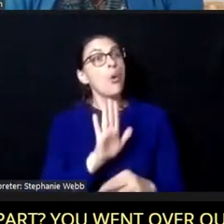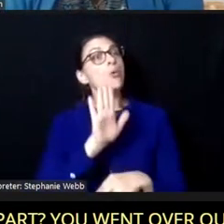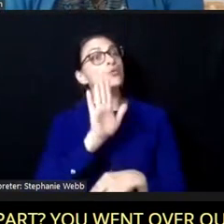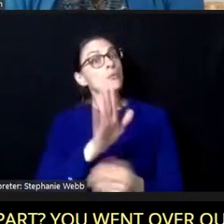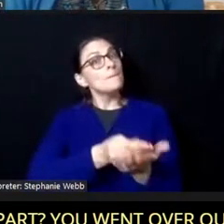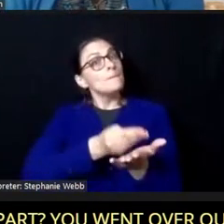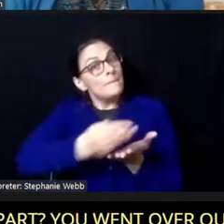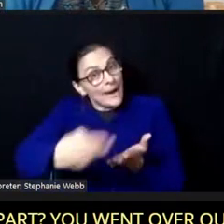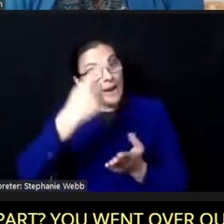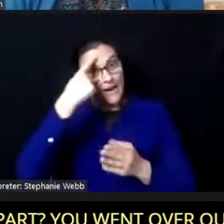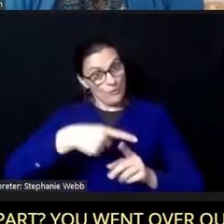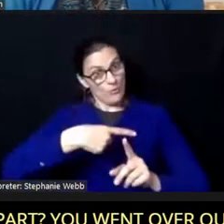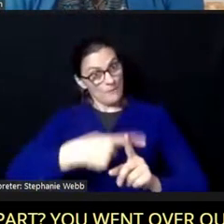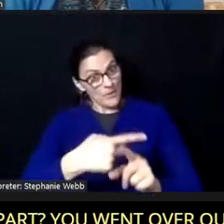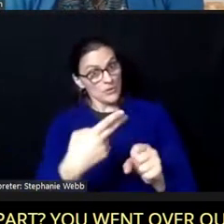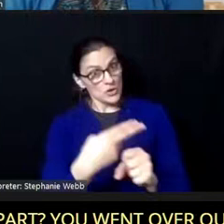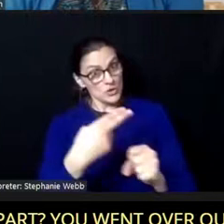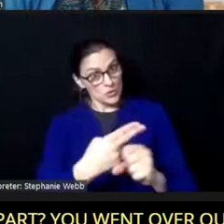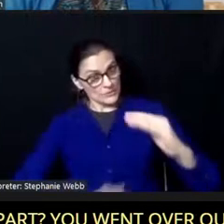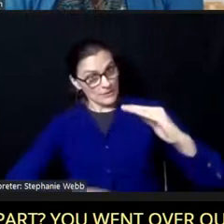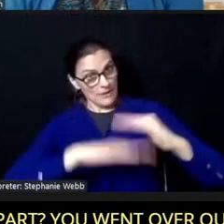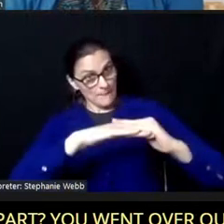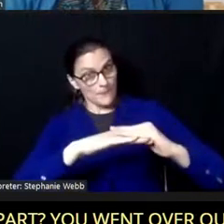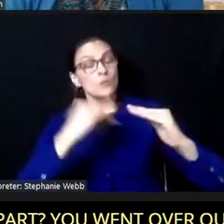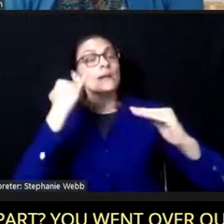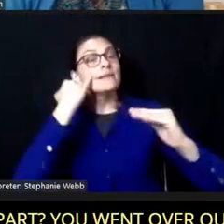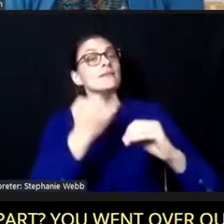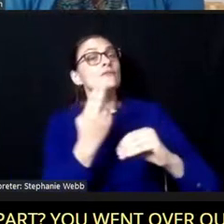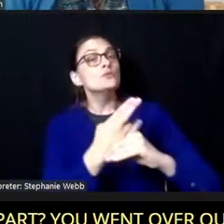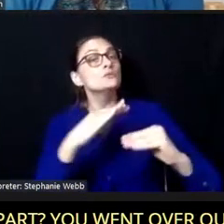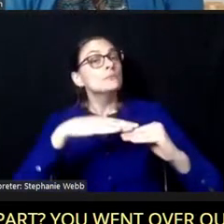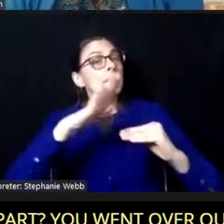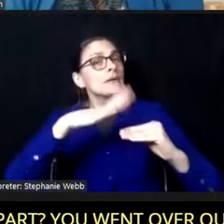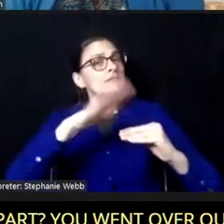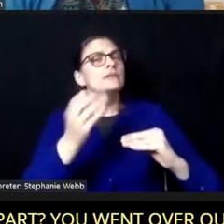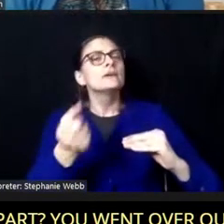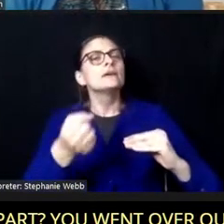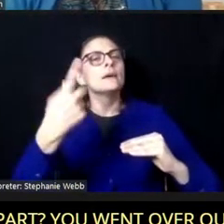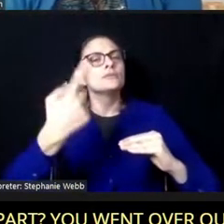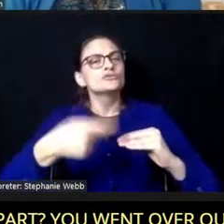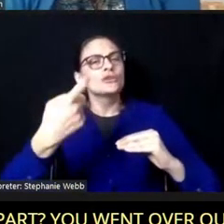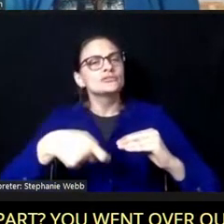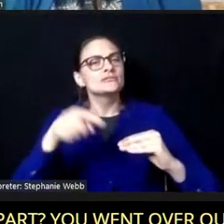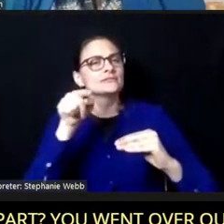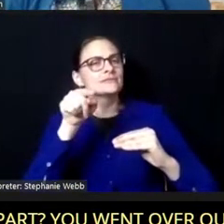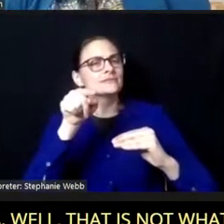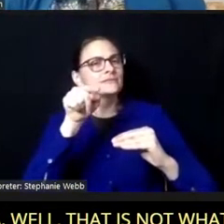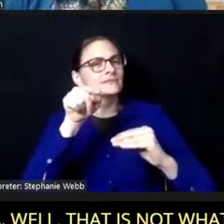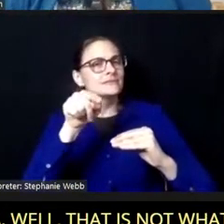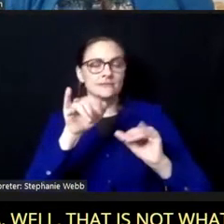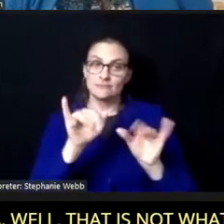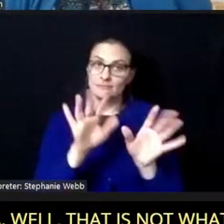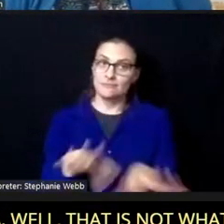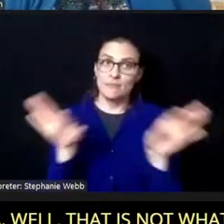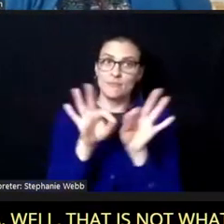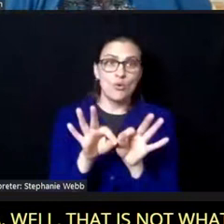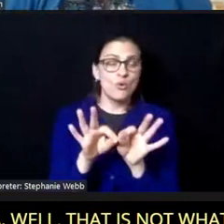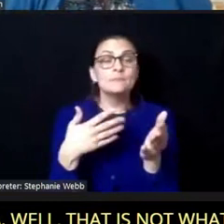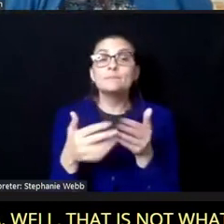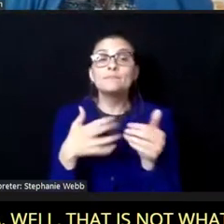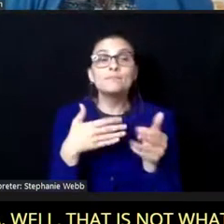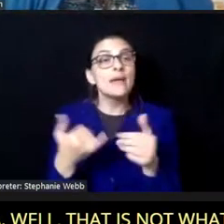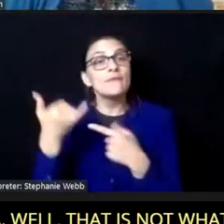So I think that's very important, whether it's in your telephone data, or you're coming into your house on your Wi-Fi